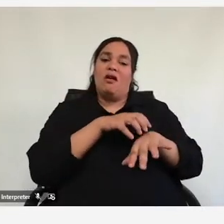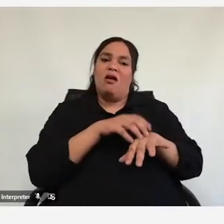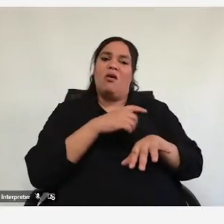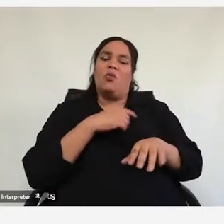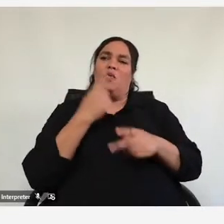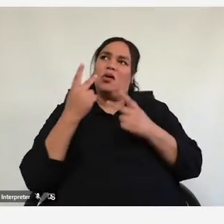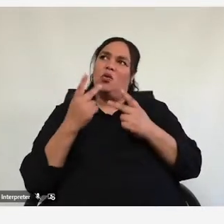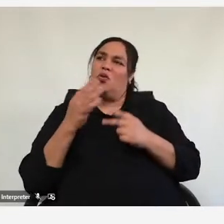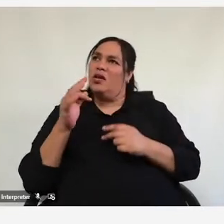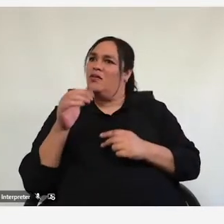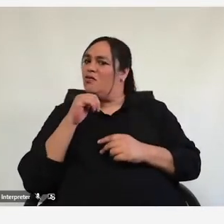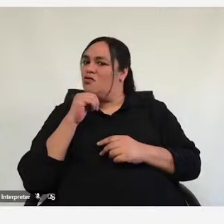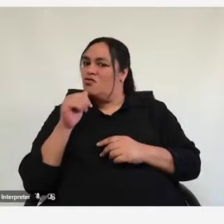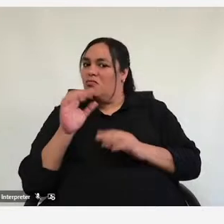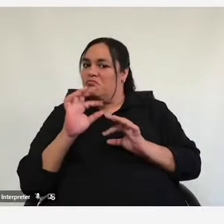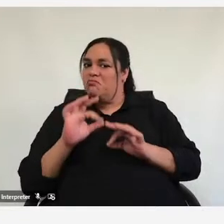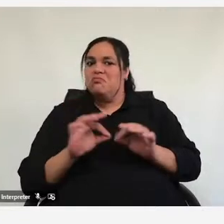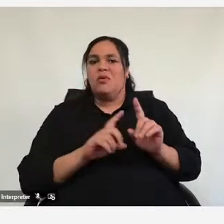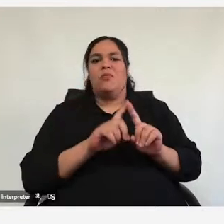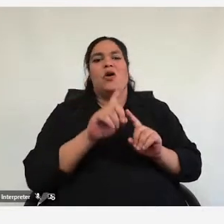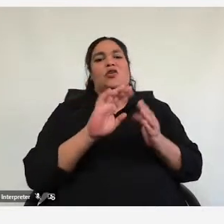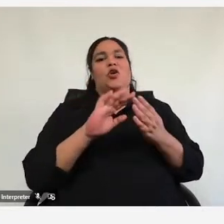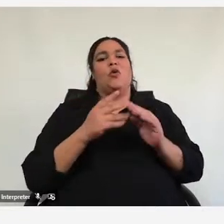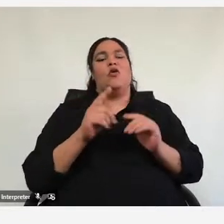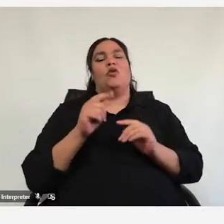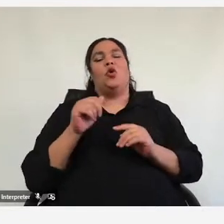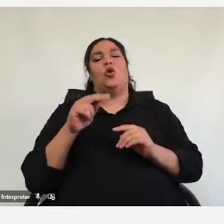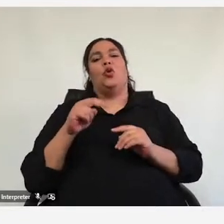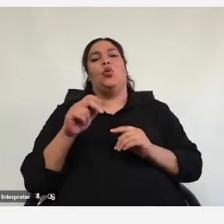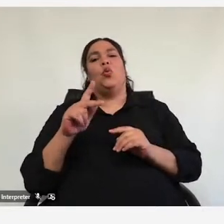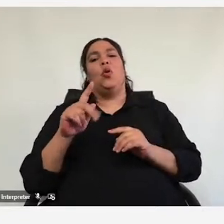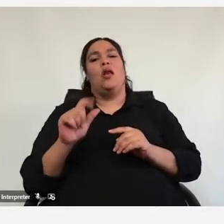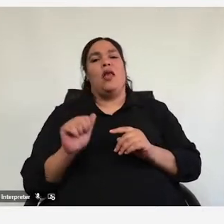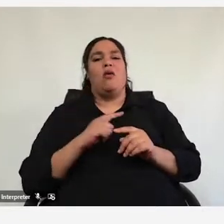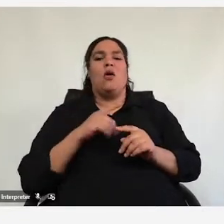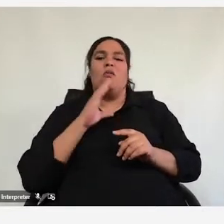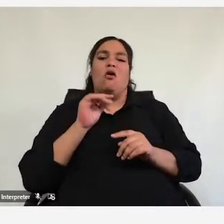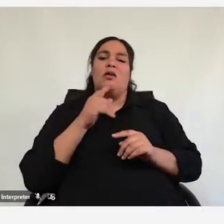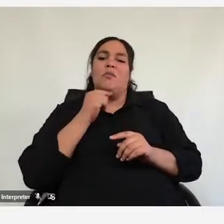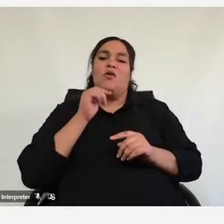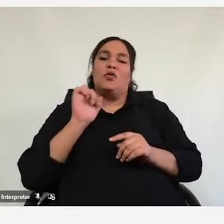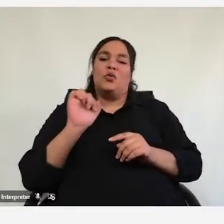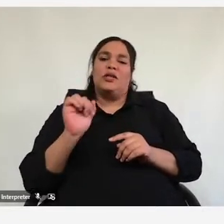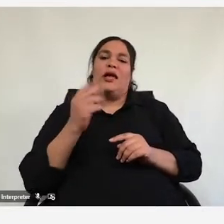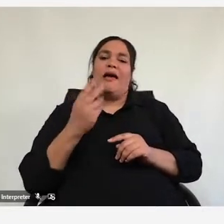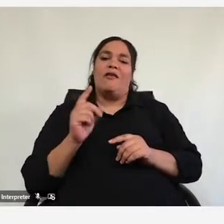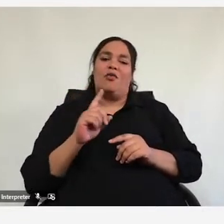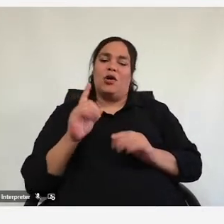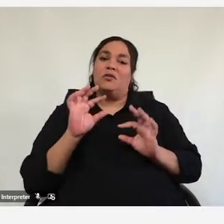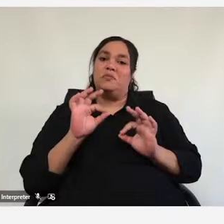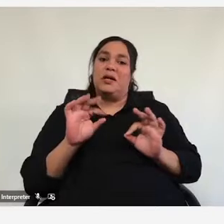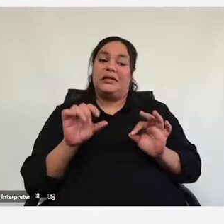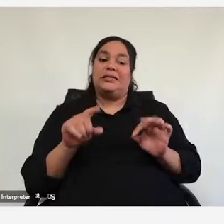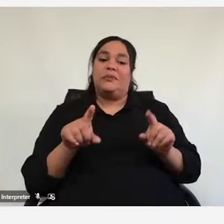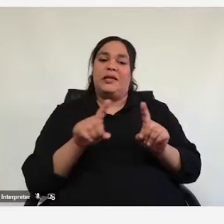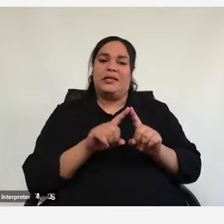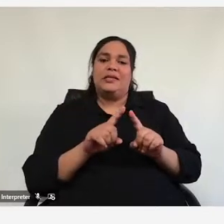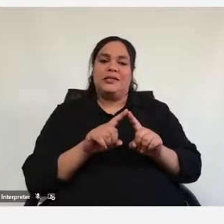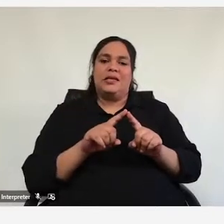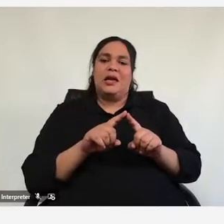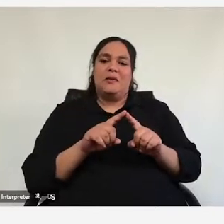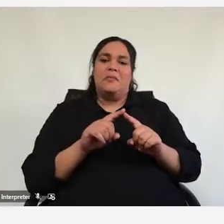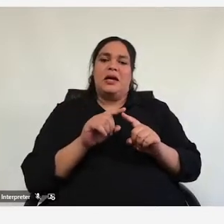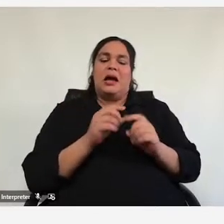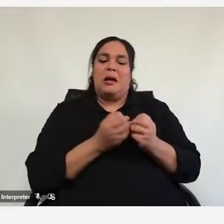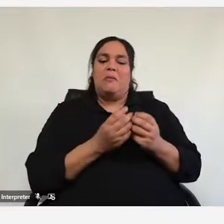it's not going to pass the committees of Noguthula. We are asking that actually Beaufort West has got exactly the same sun, and I